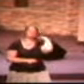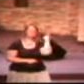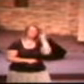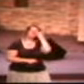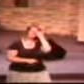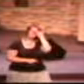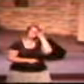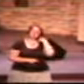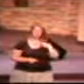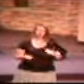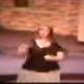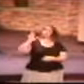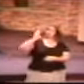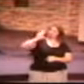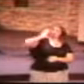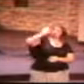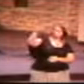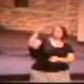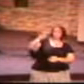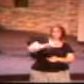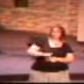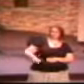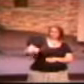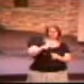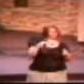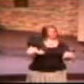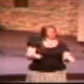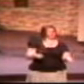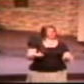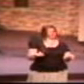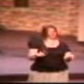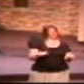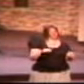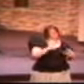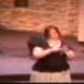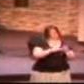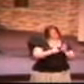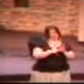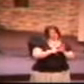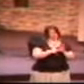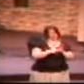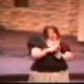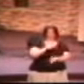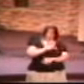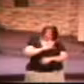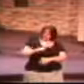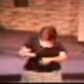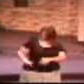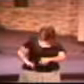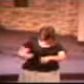your kingdom come and what do we mean by this word kingdom